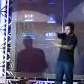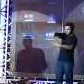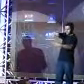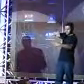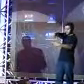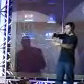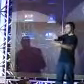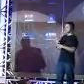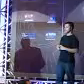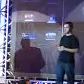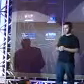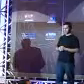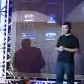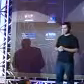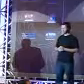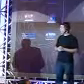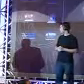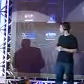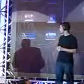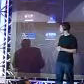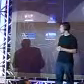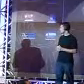see, the local.